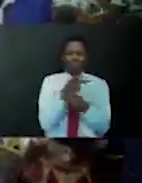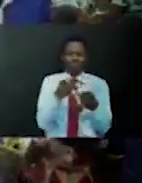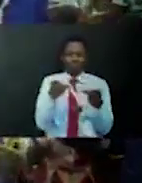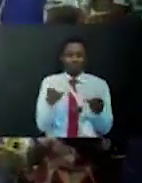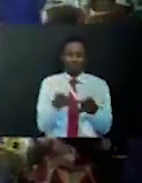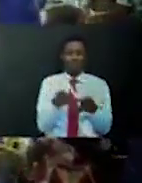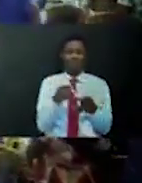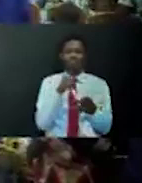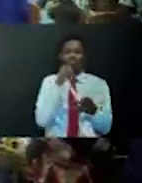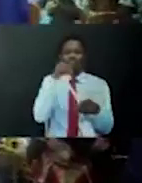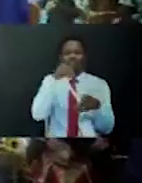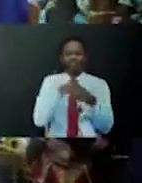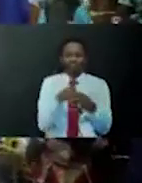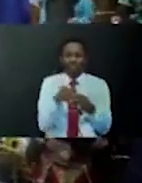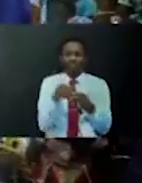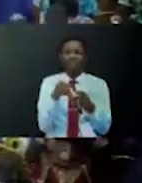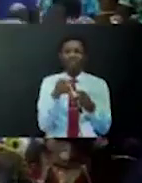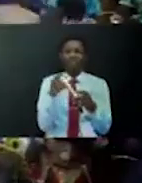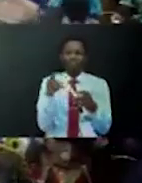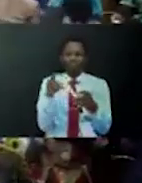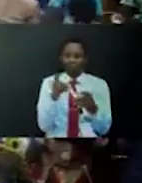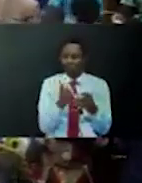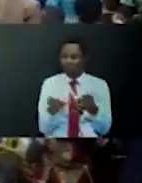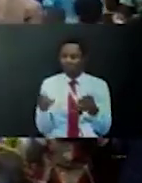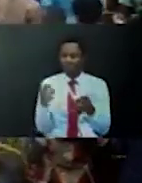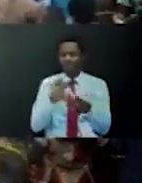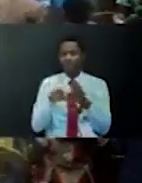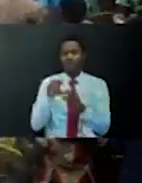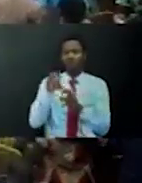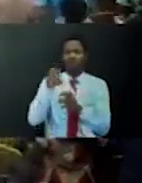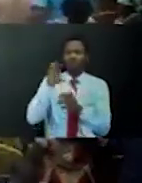the vast, not green,